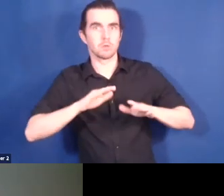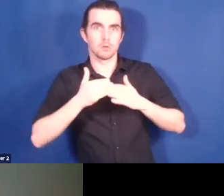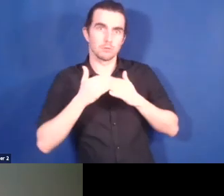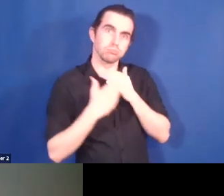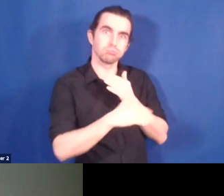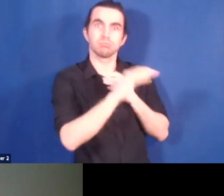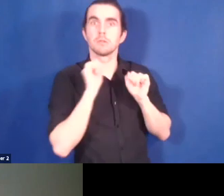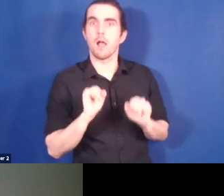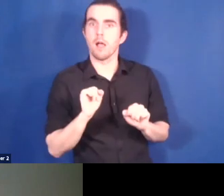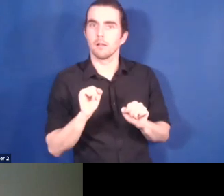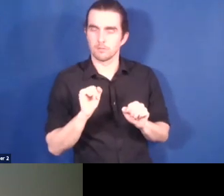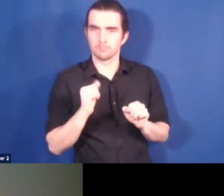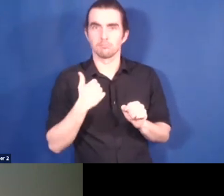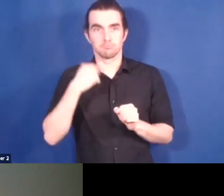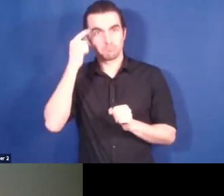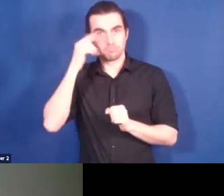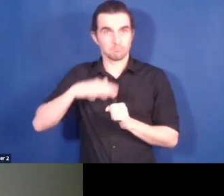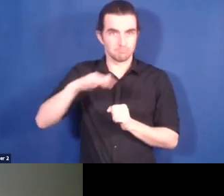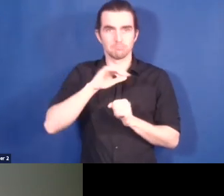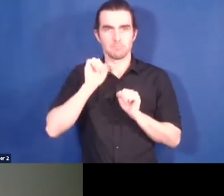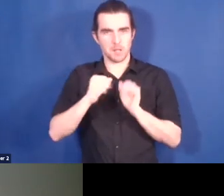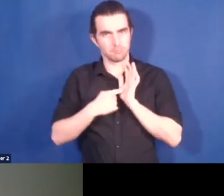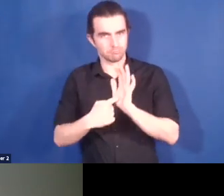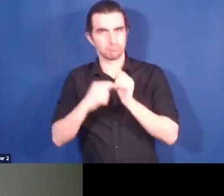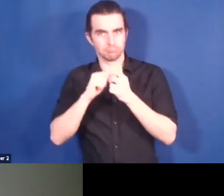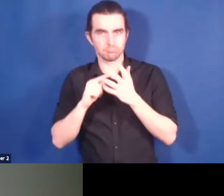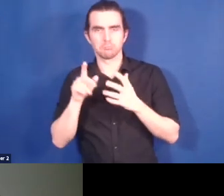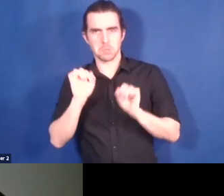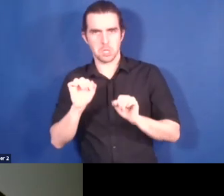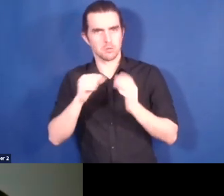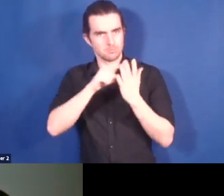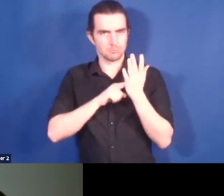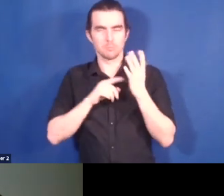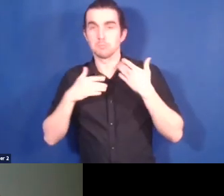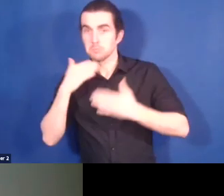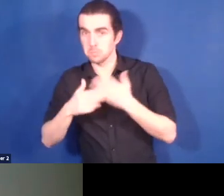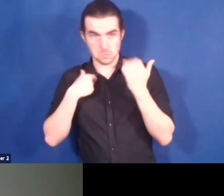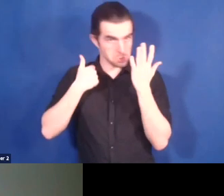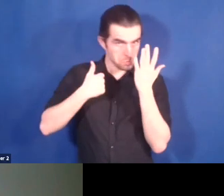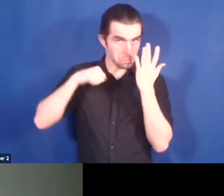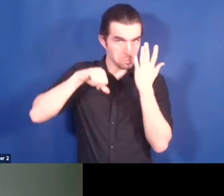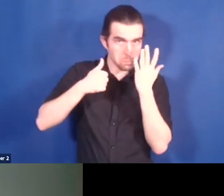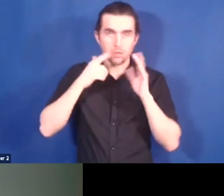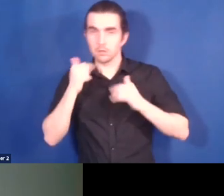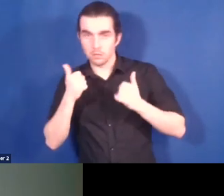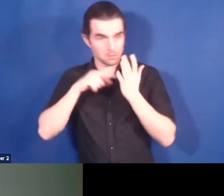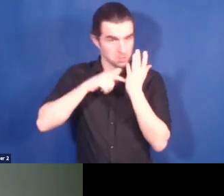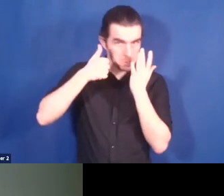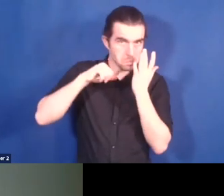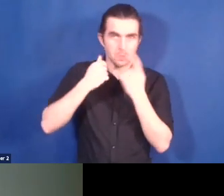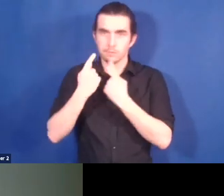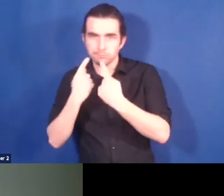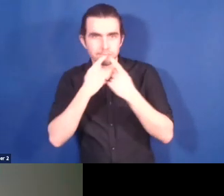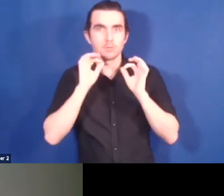very specific calls for research that are needed. Actually, they want it so much, it's listed in the strategy